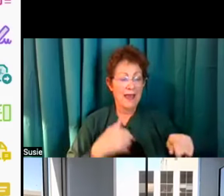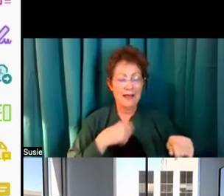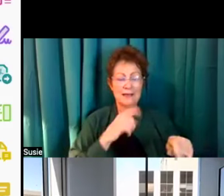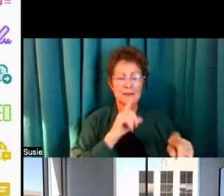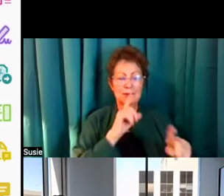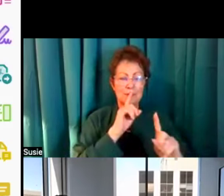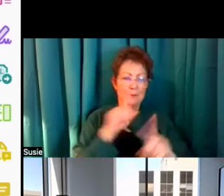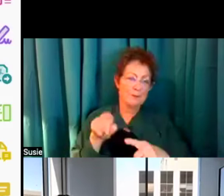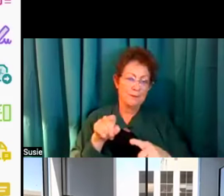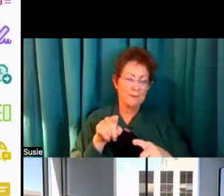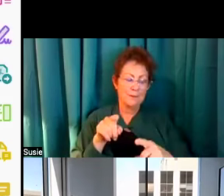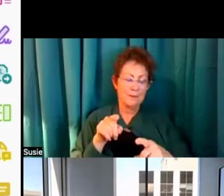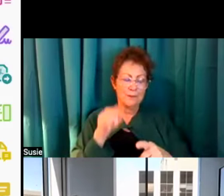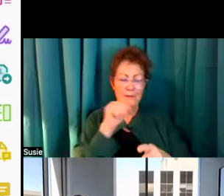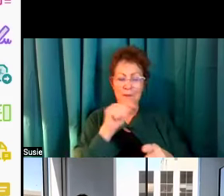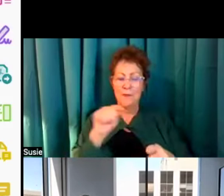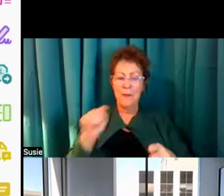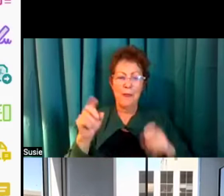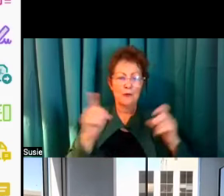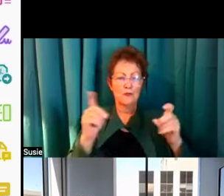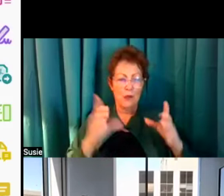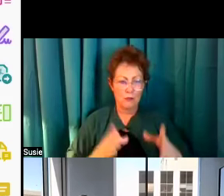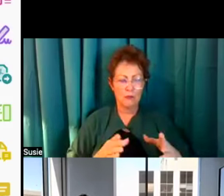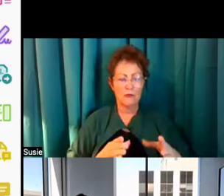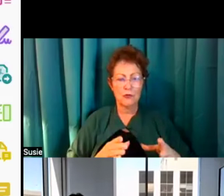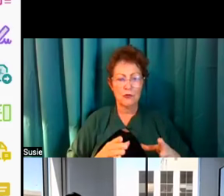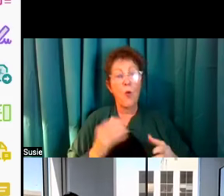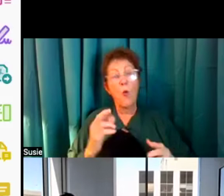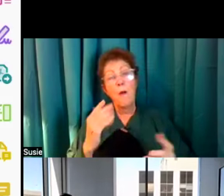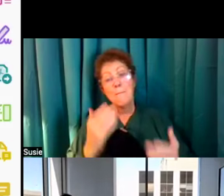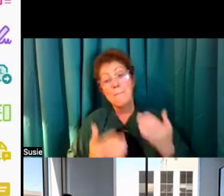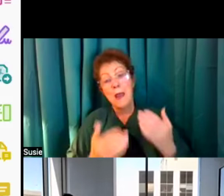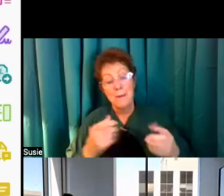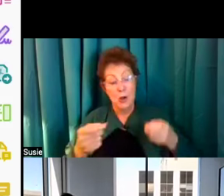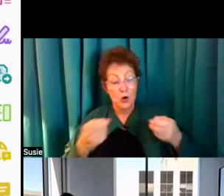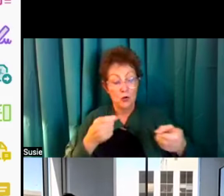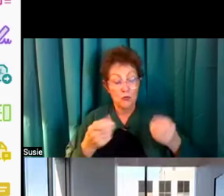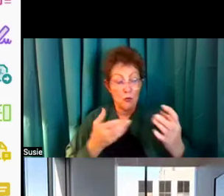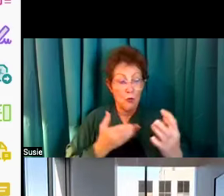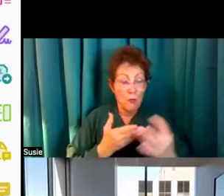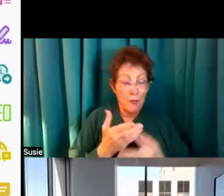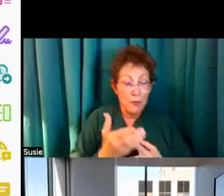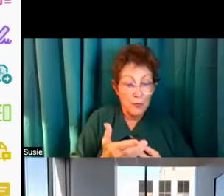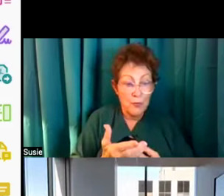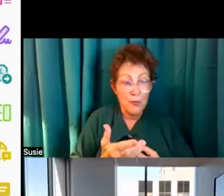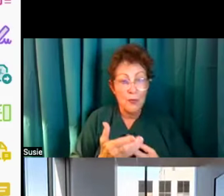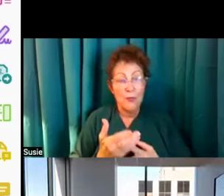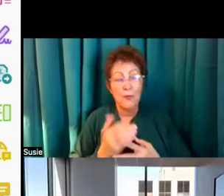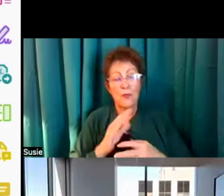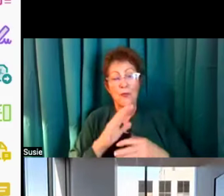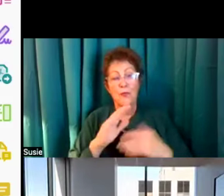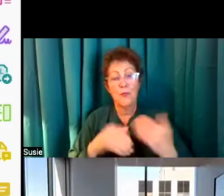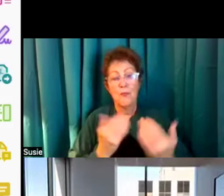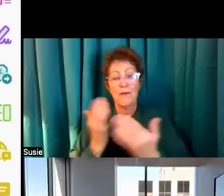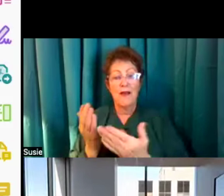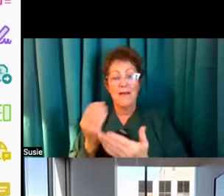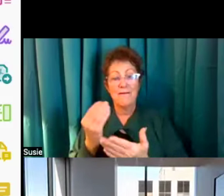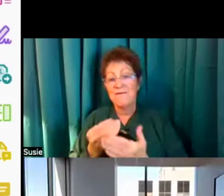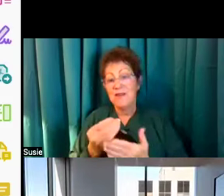a majority of the directors of the nonprofit, or maybe it controls it through, providing all of the funding.